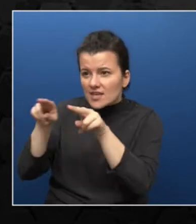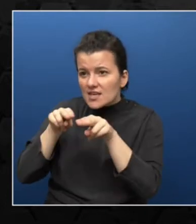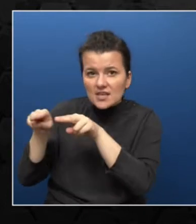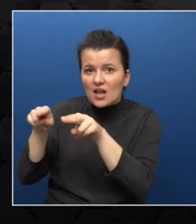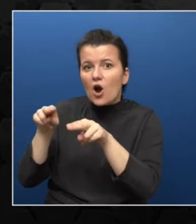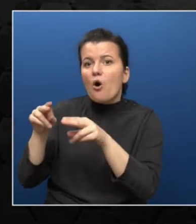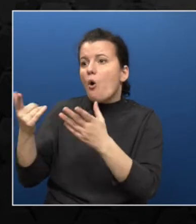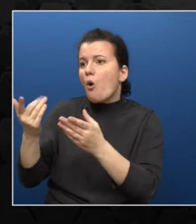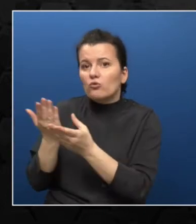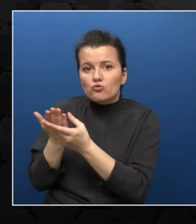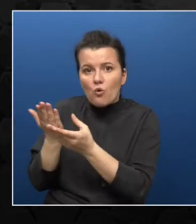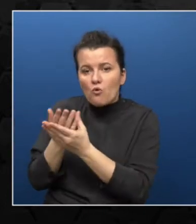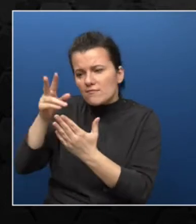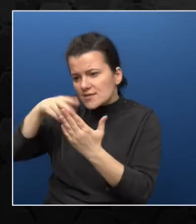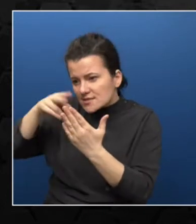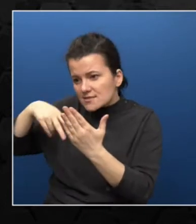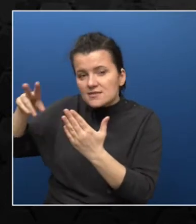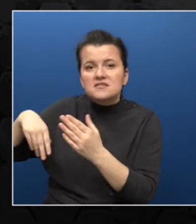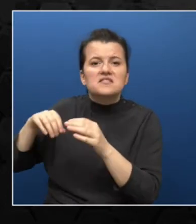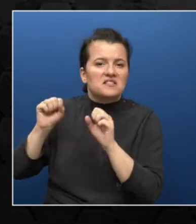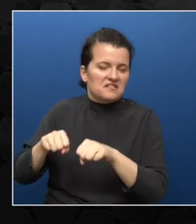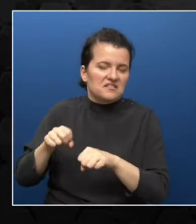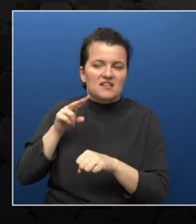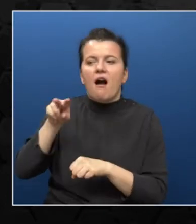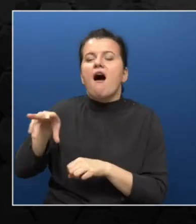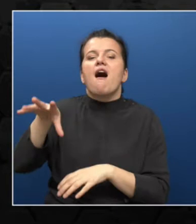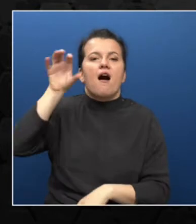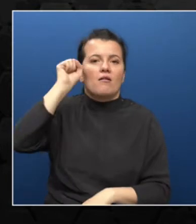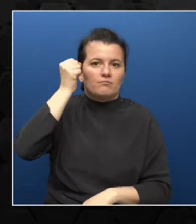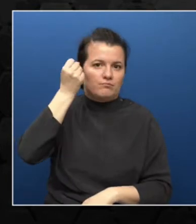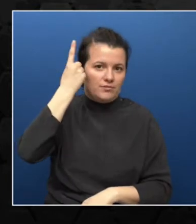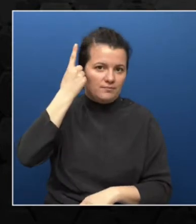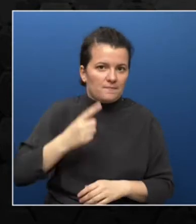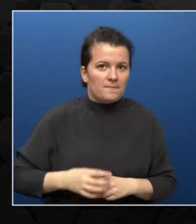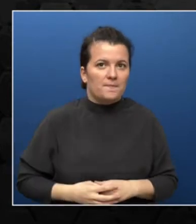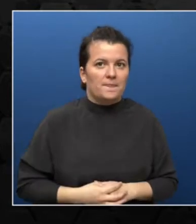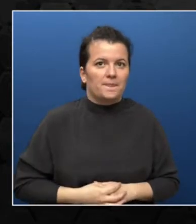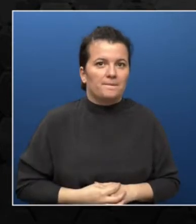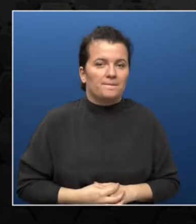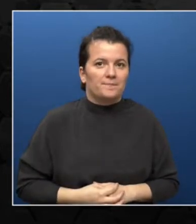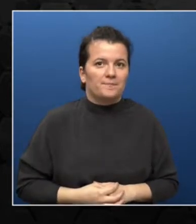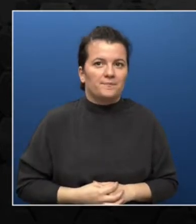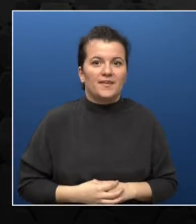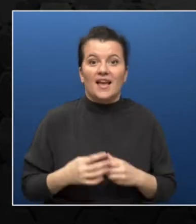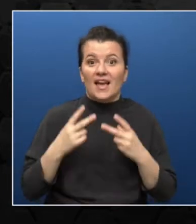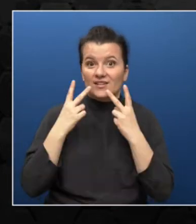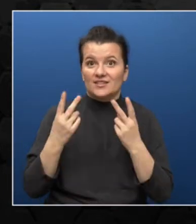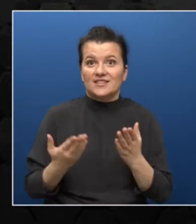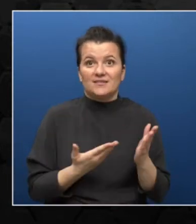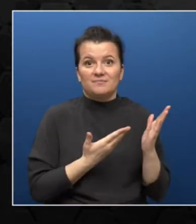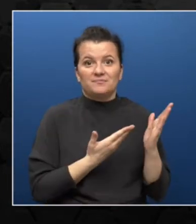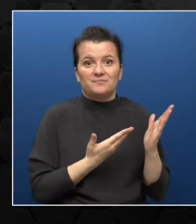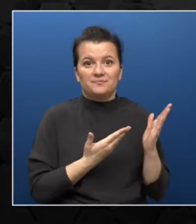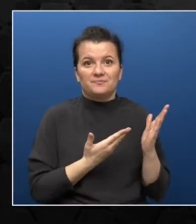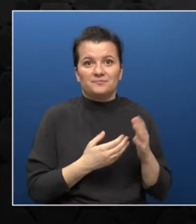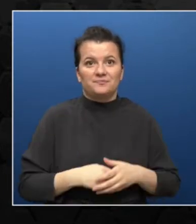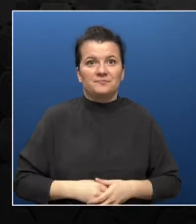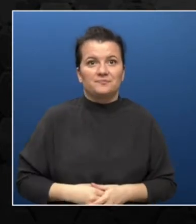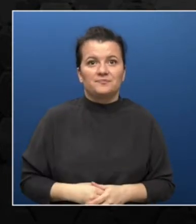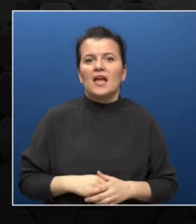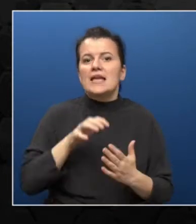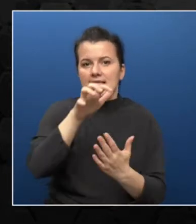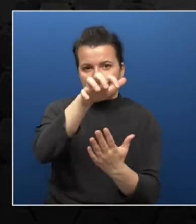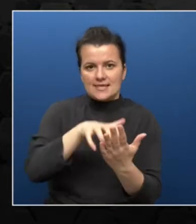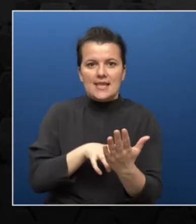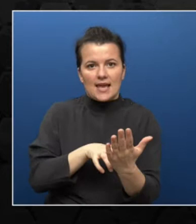Let me just change that as well. That's great. So we have our text input where we're gonna put